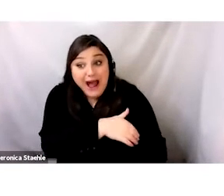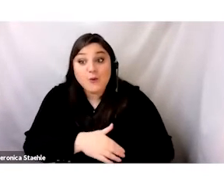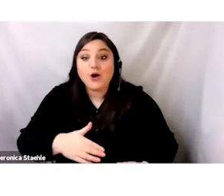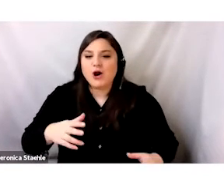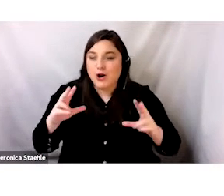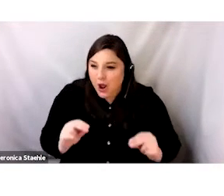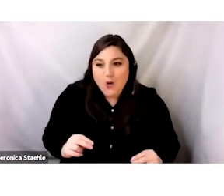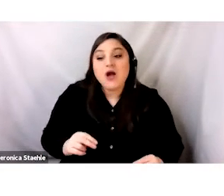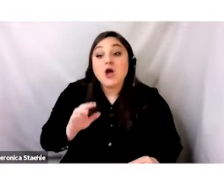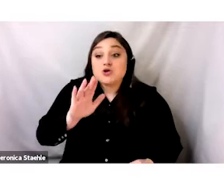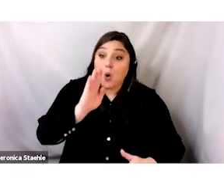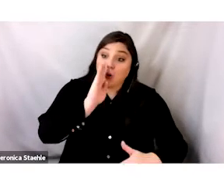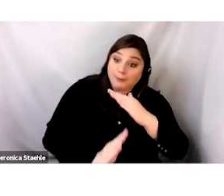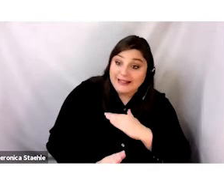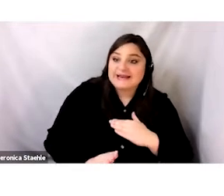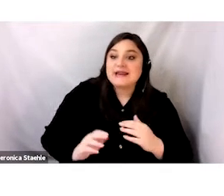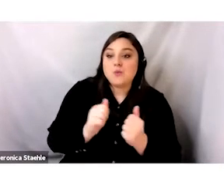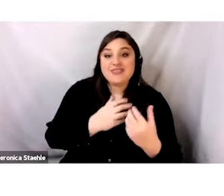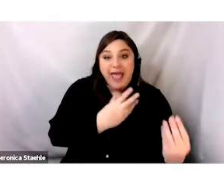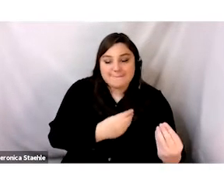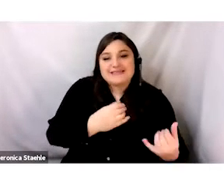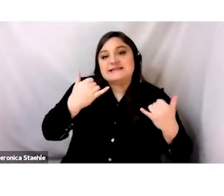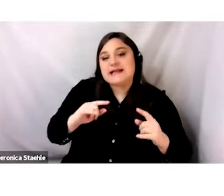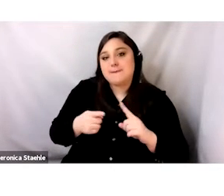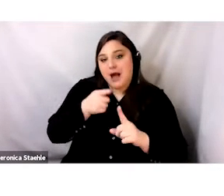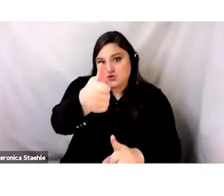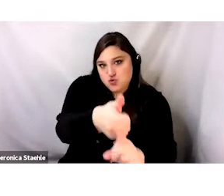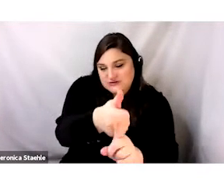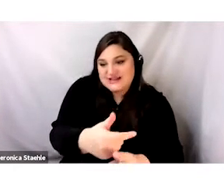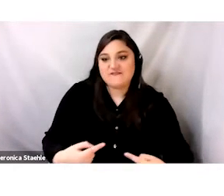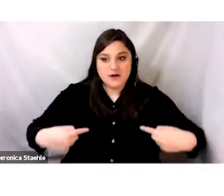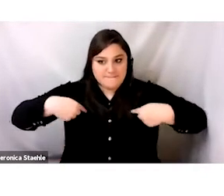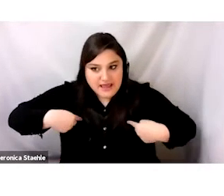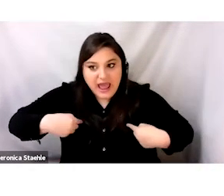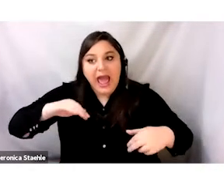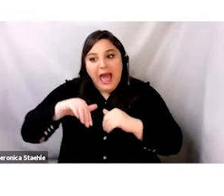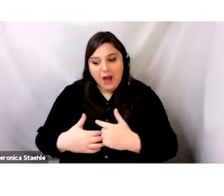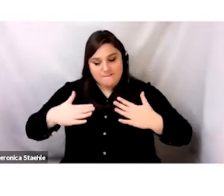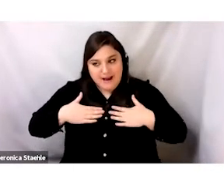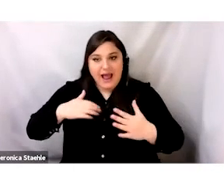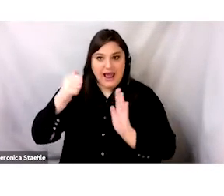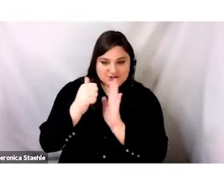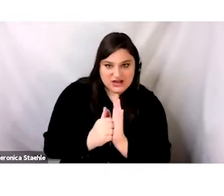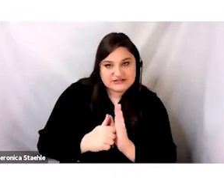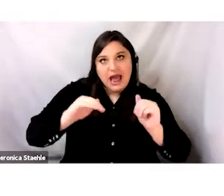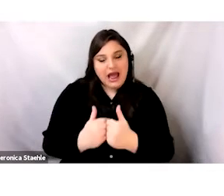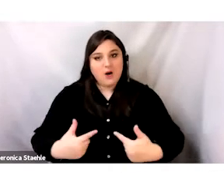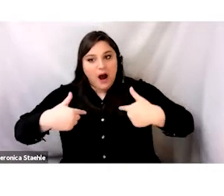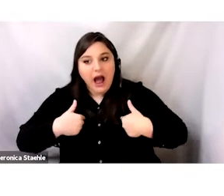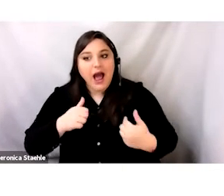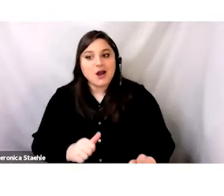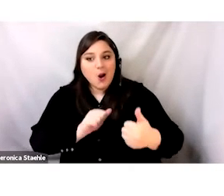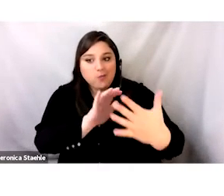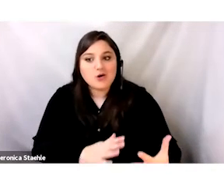empathetic, empathy is ultimately still about you. Empathy is still about your agenda. Empathy is still, in